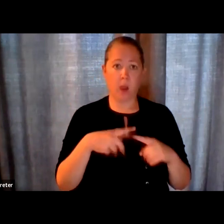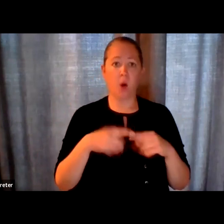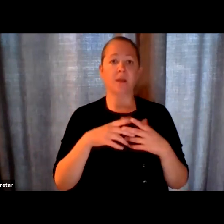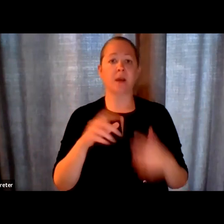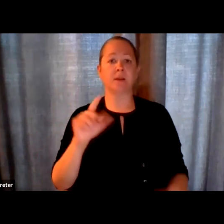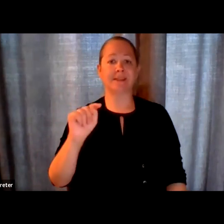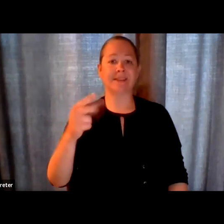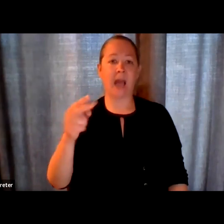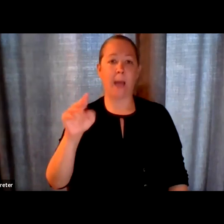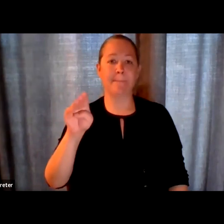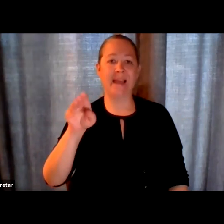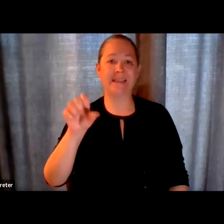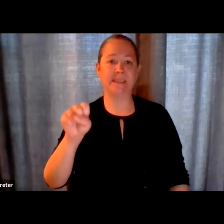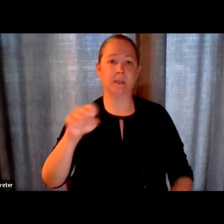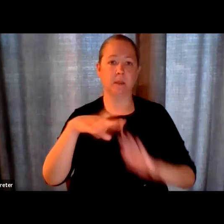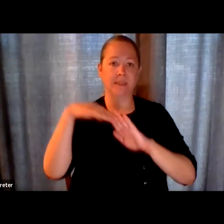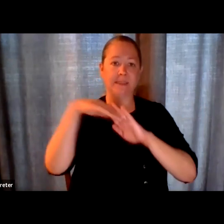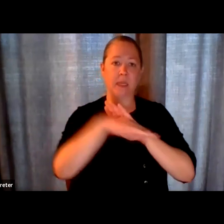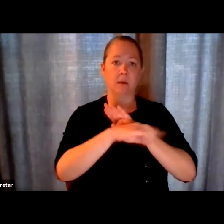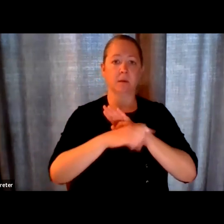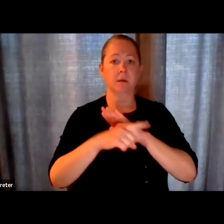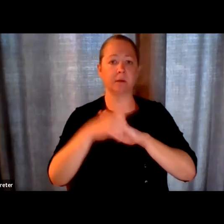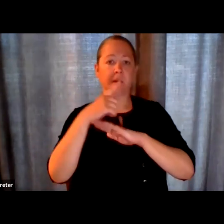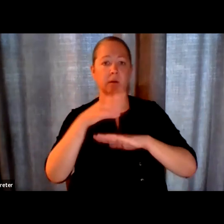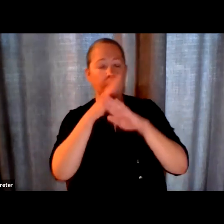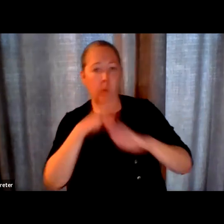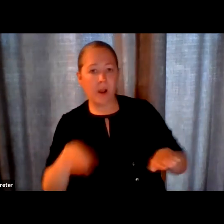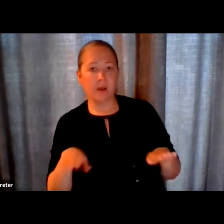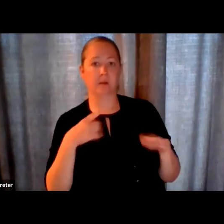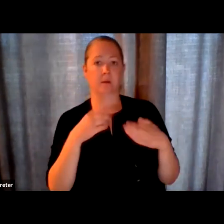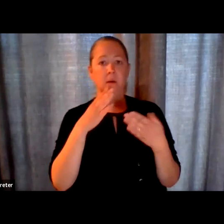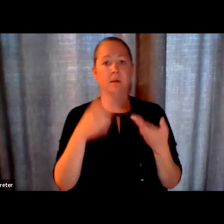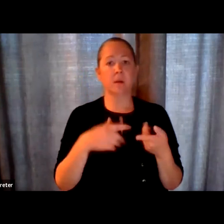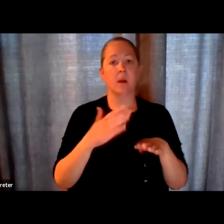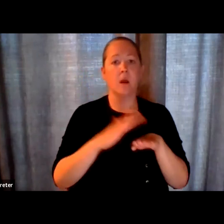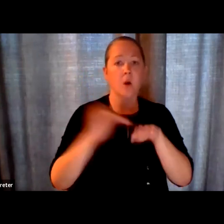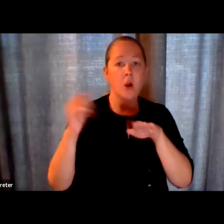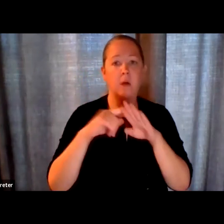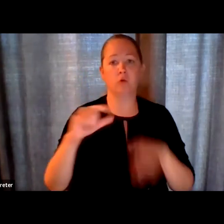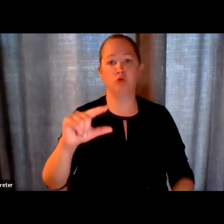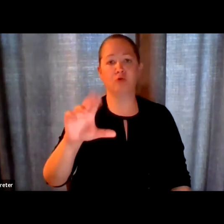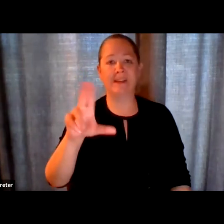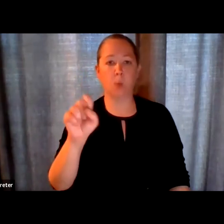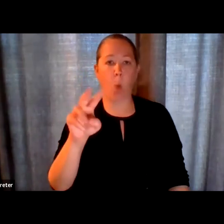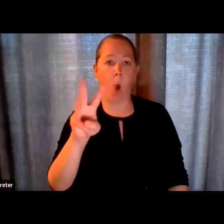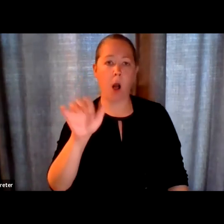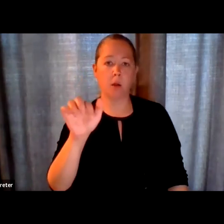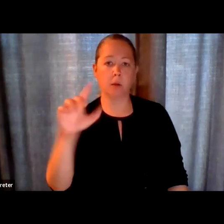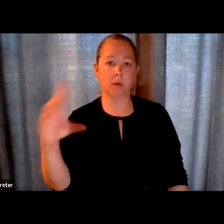that said the quiet thing and called out Griswold and Obergefell and Lawrence,